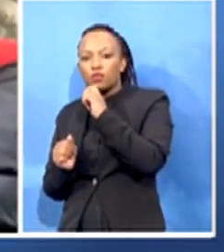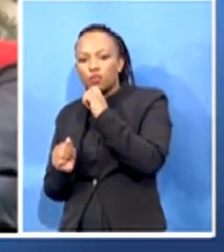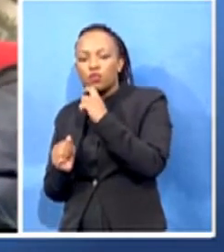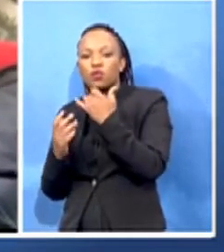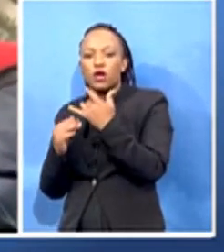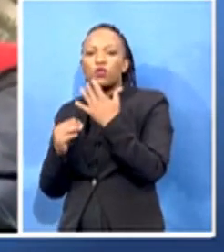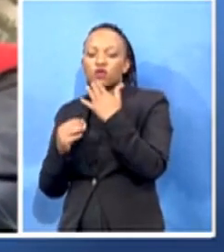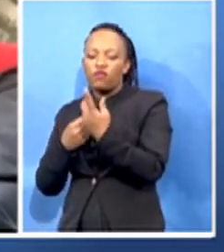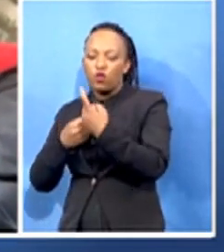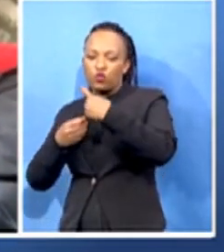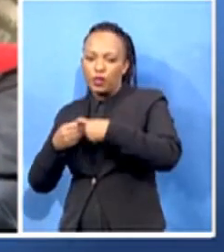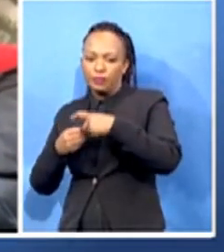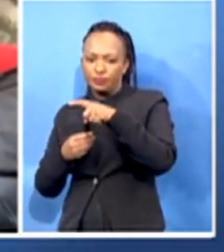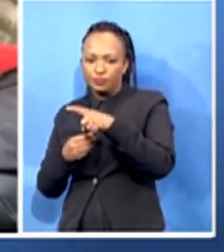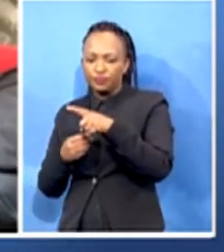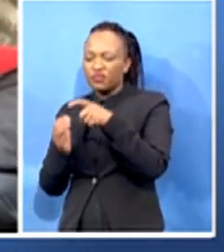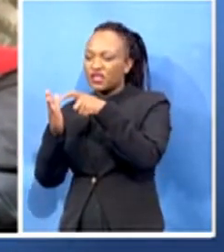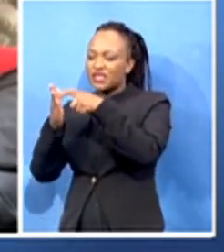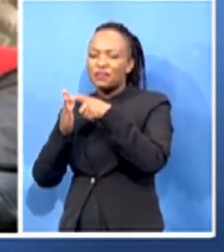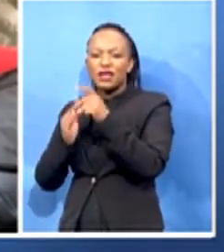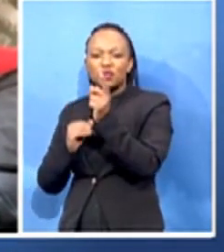demands? Morning, ma'am.